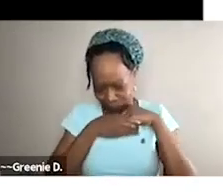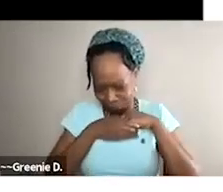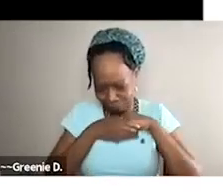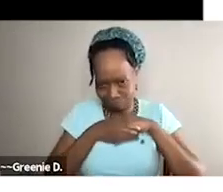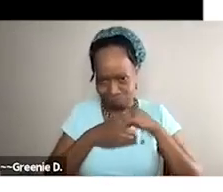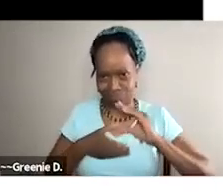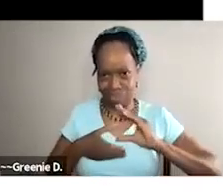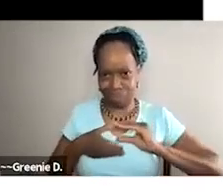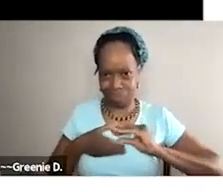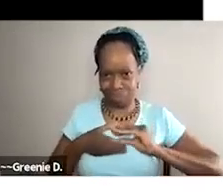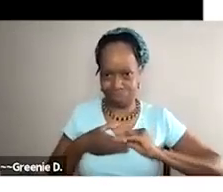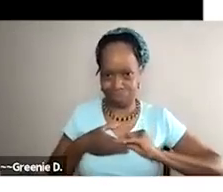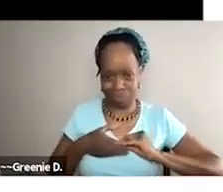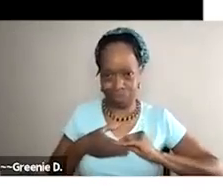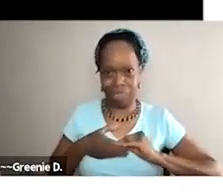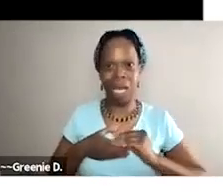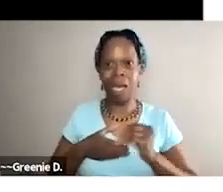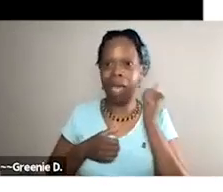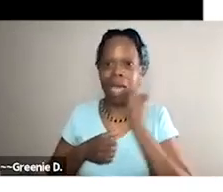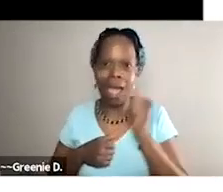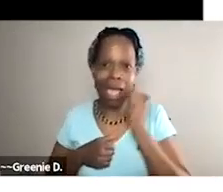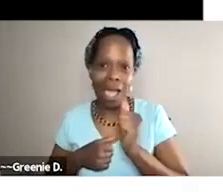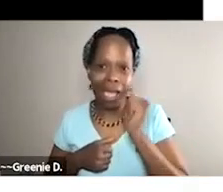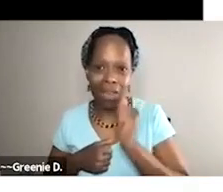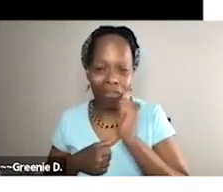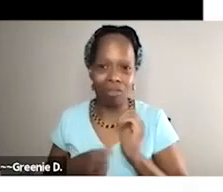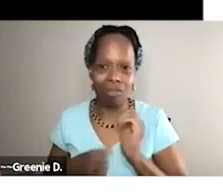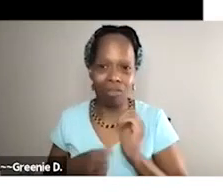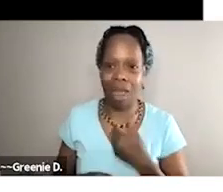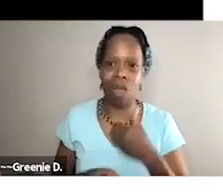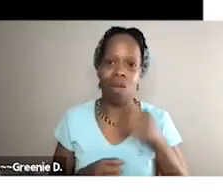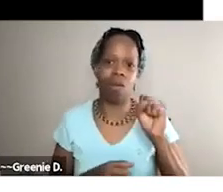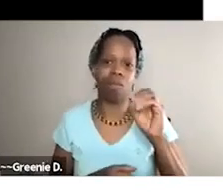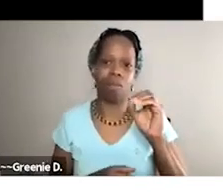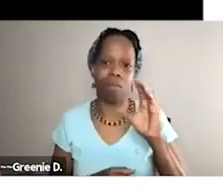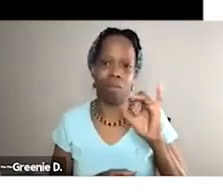out by our society, be that directly or indirectly.